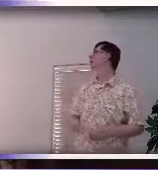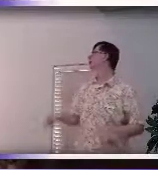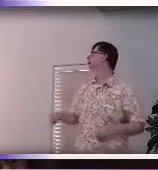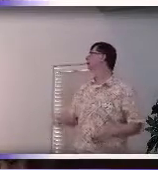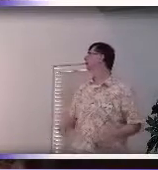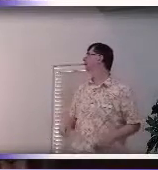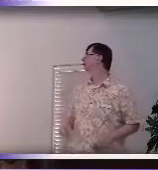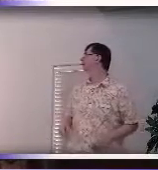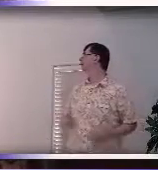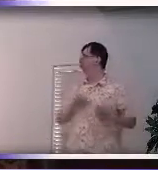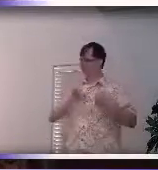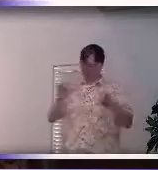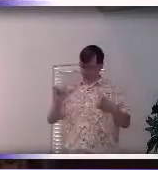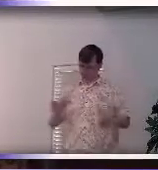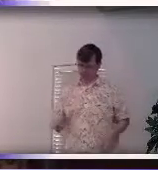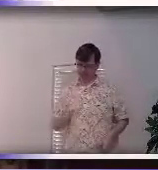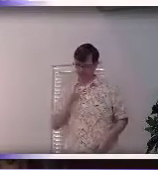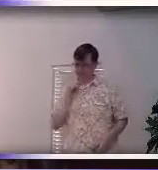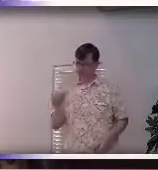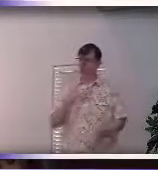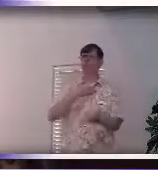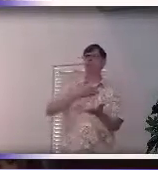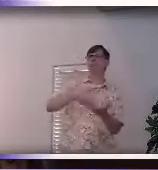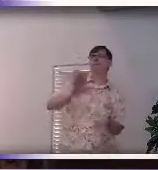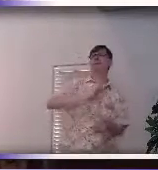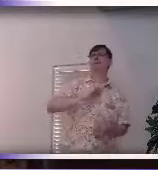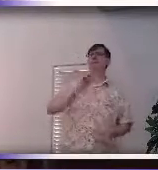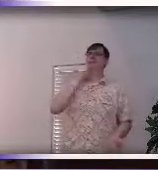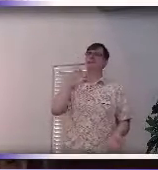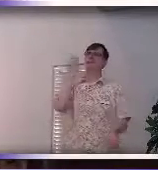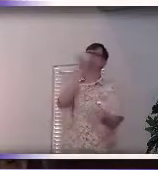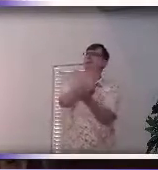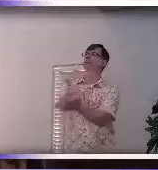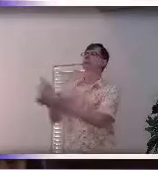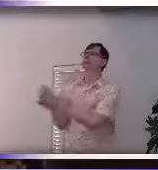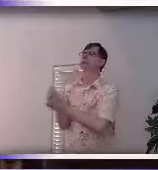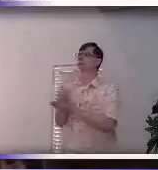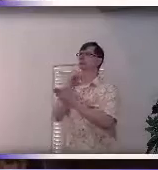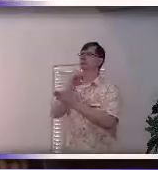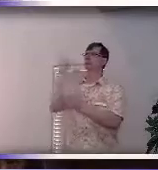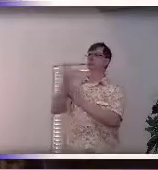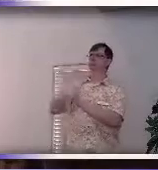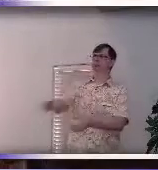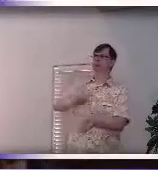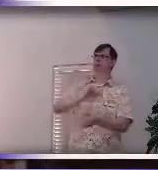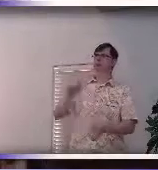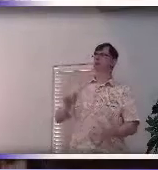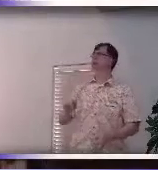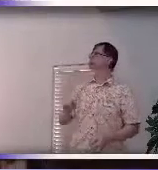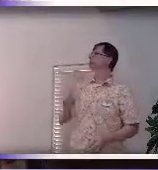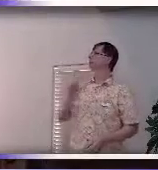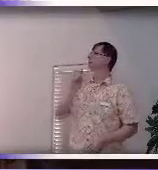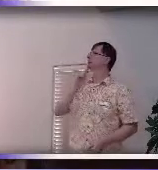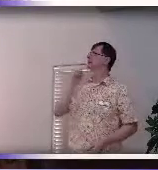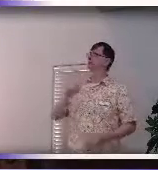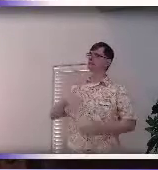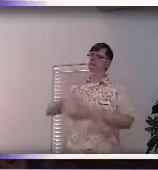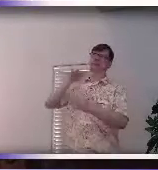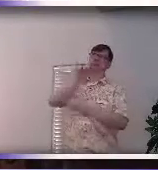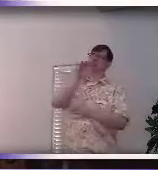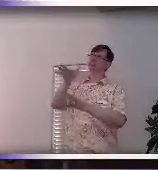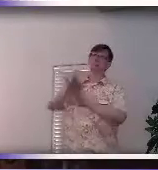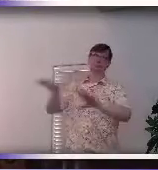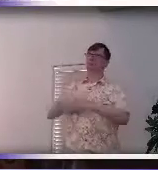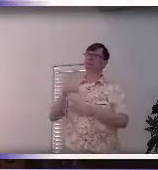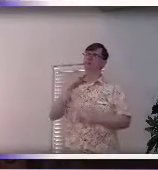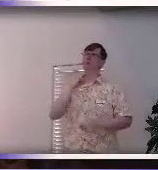be committed. The act of committing. Son of a motherless goat. The act of